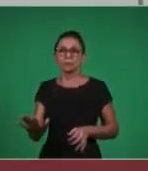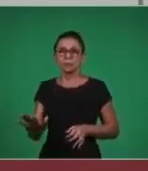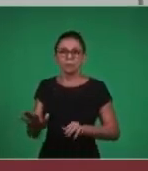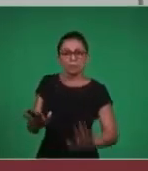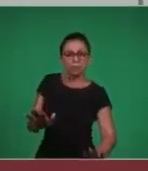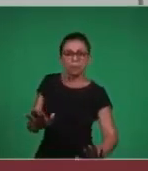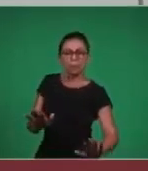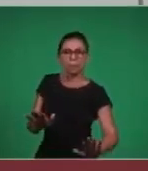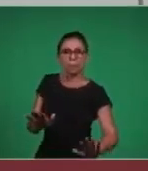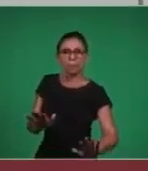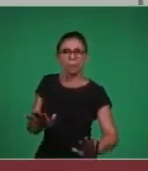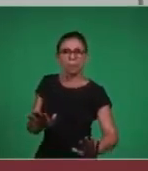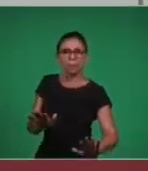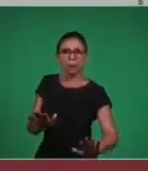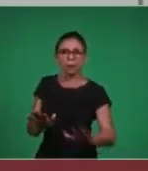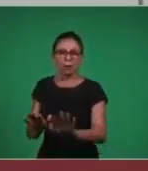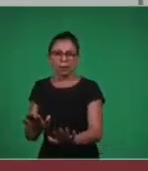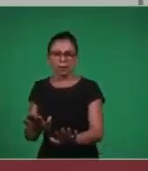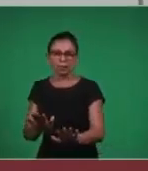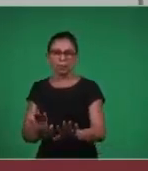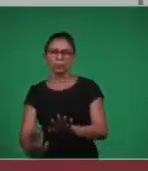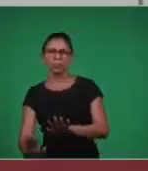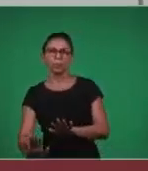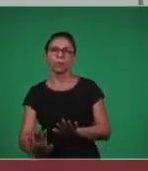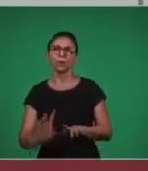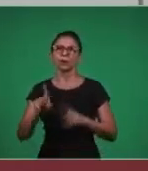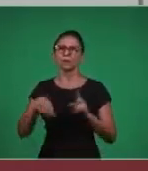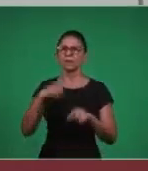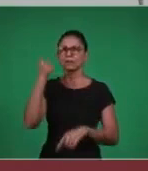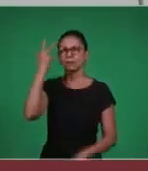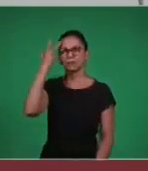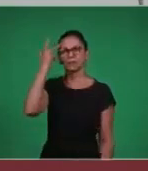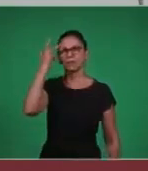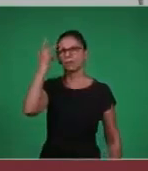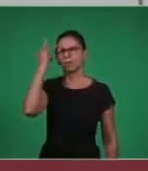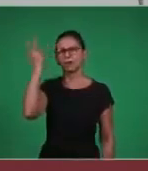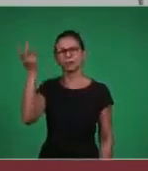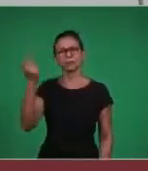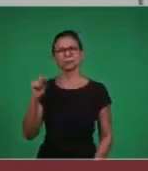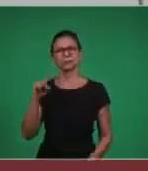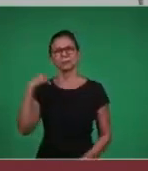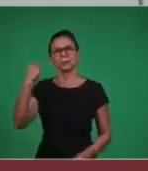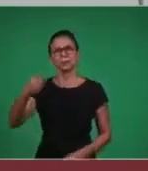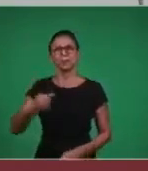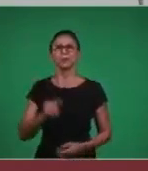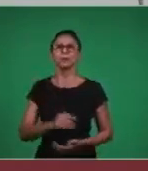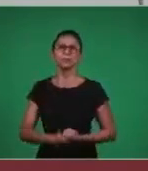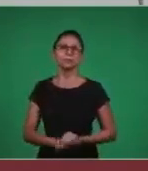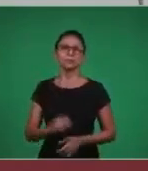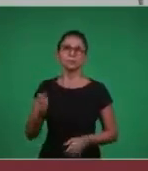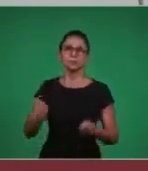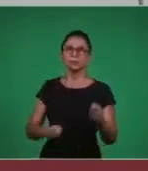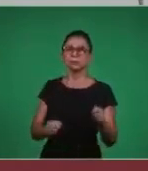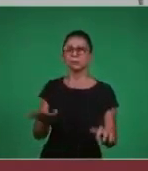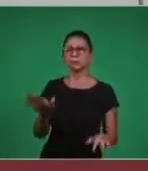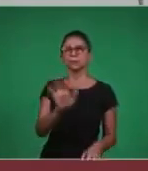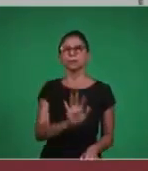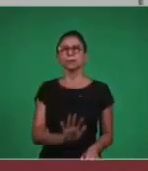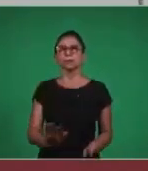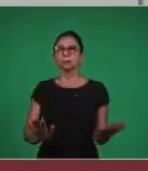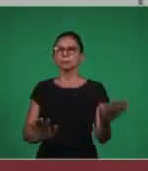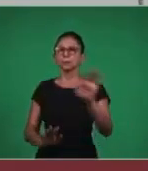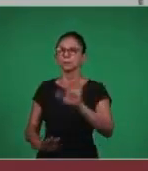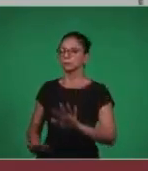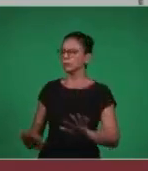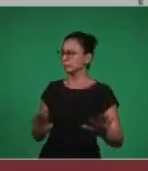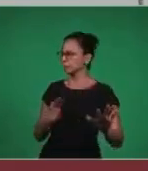or where am I supposed to step on the pedals. And that afterwards becomes so automated that you end up doing it,